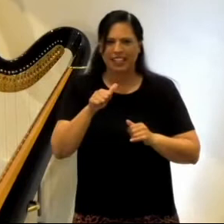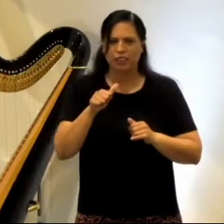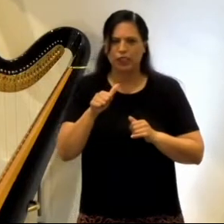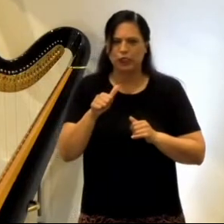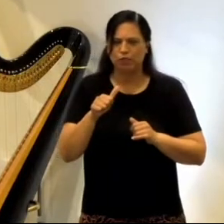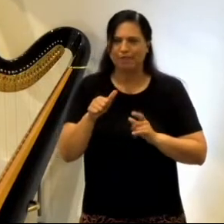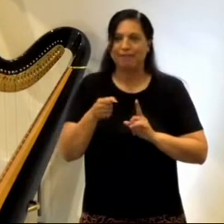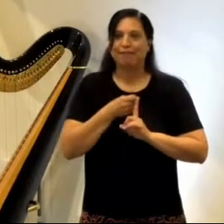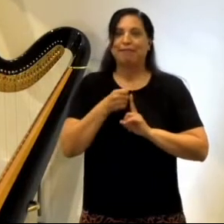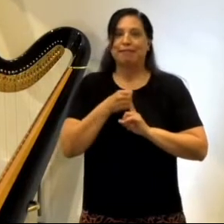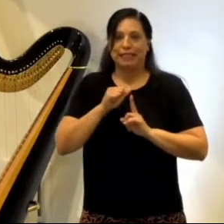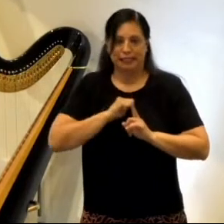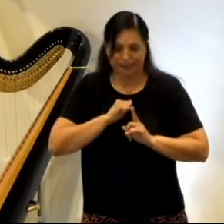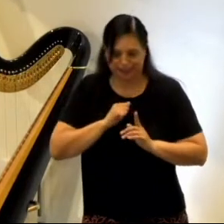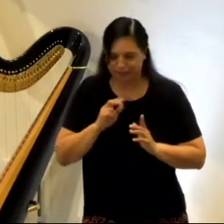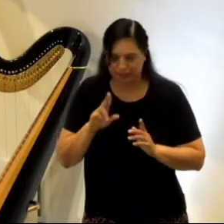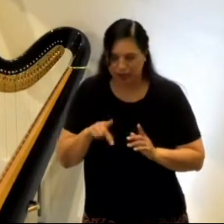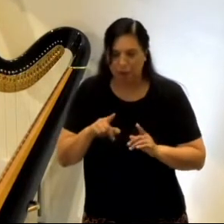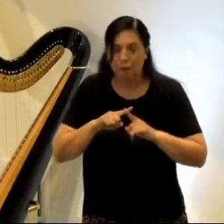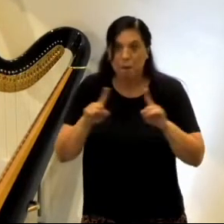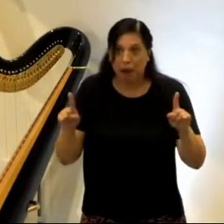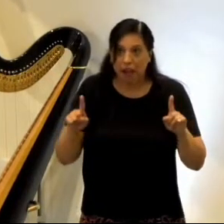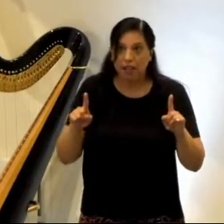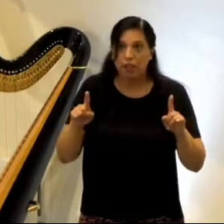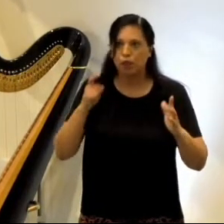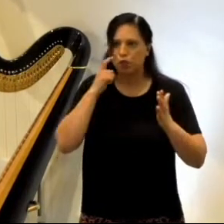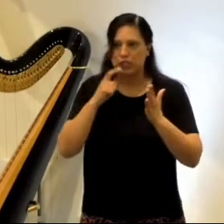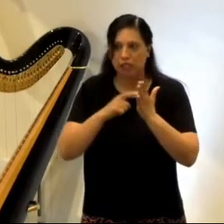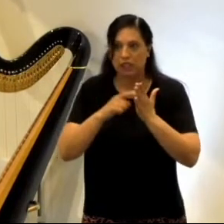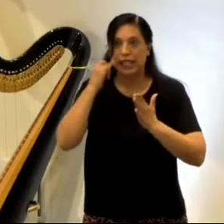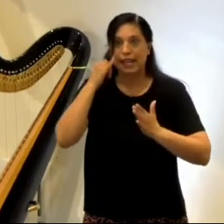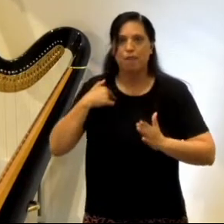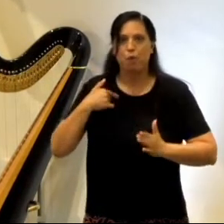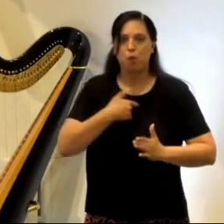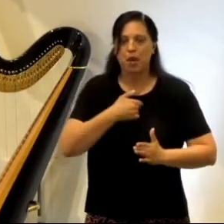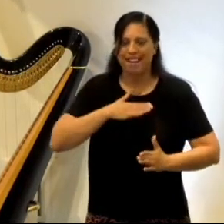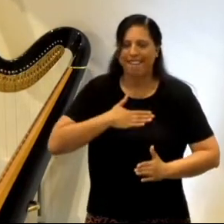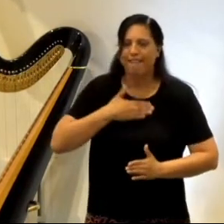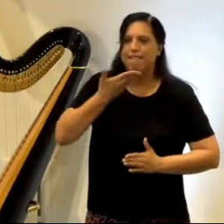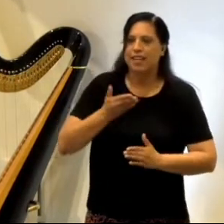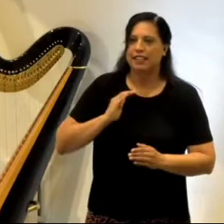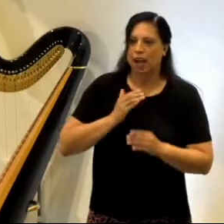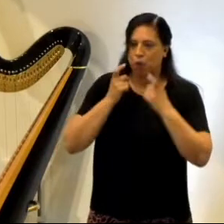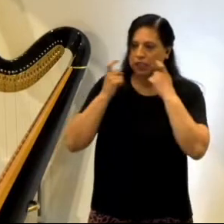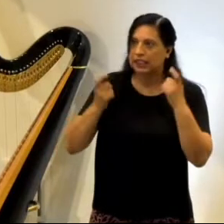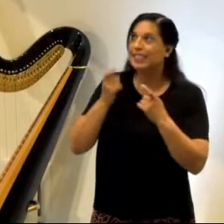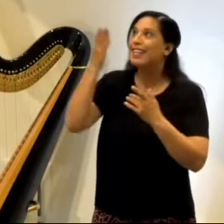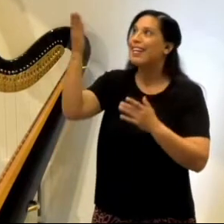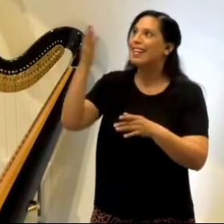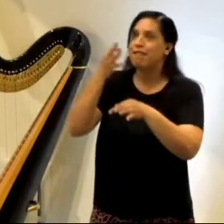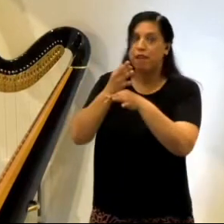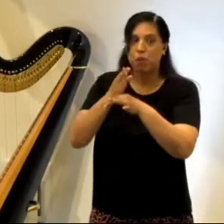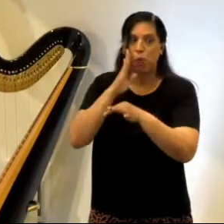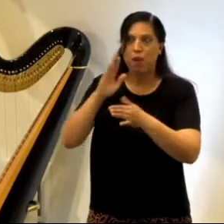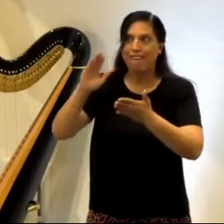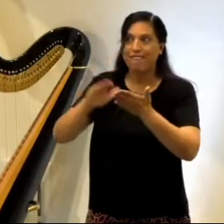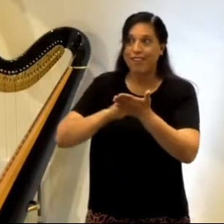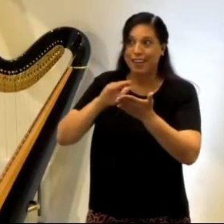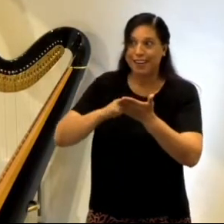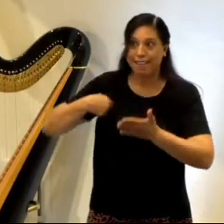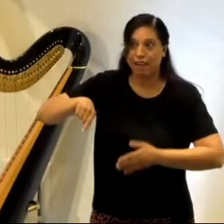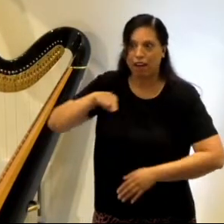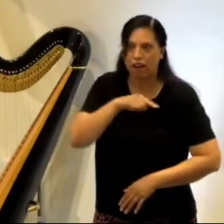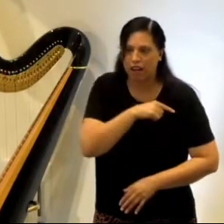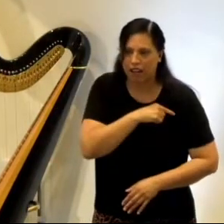promises that when we confess our sin, He's faithful to forgive us. And the Holy Spirit rekindles in us that